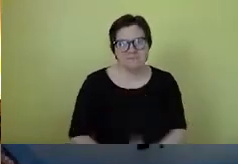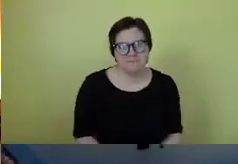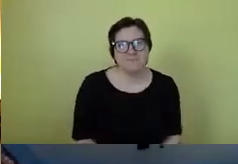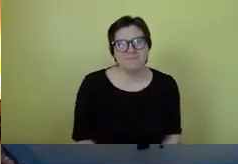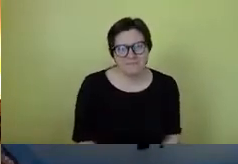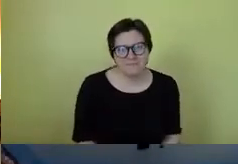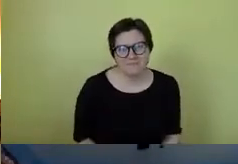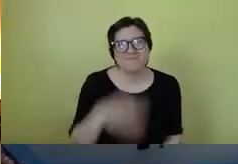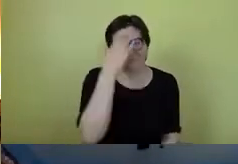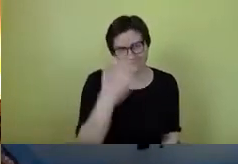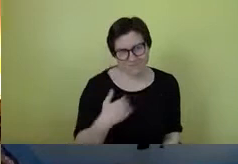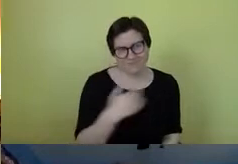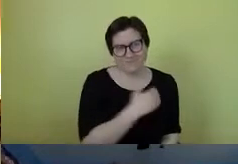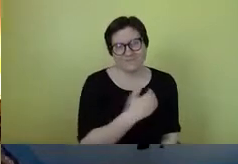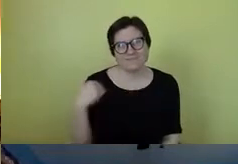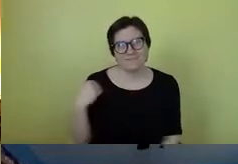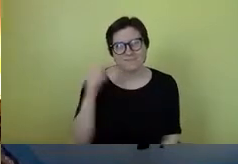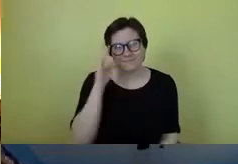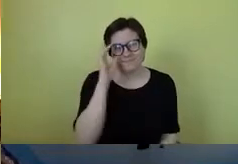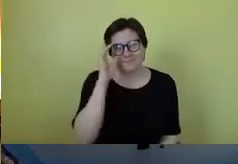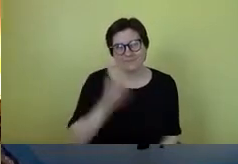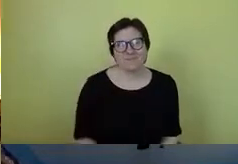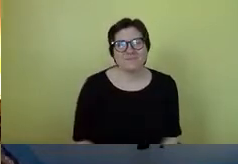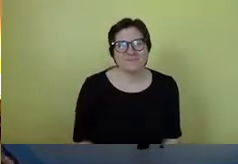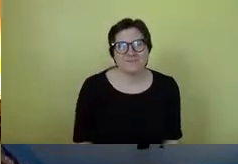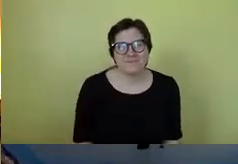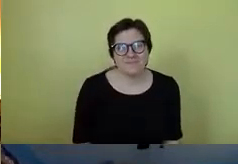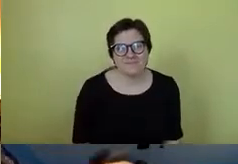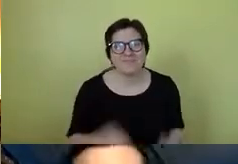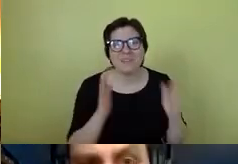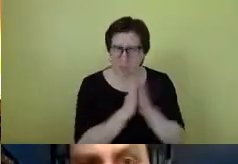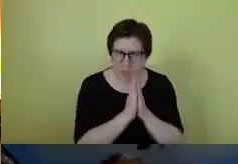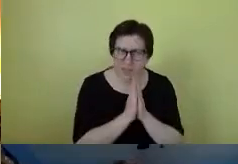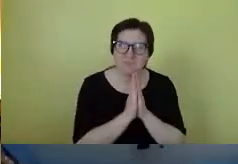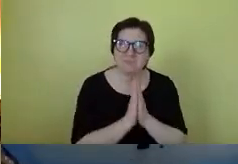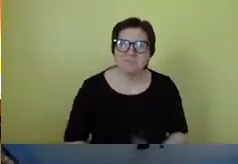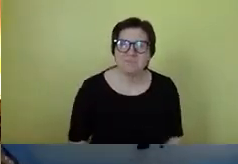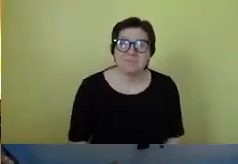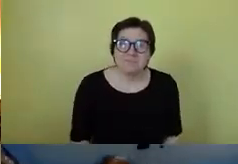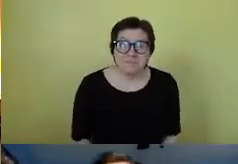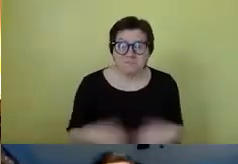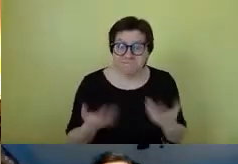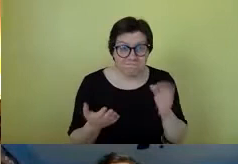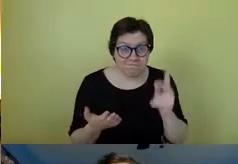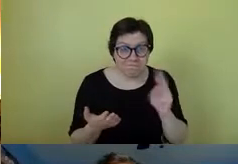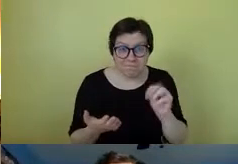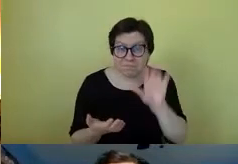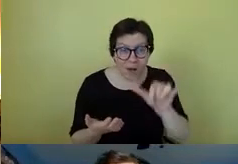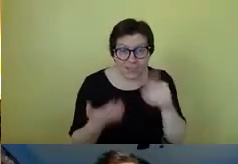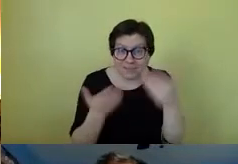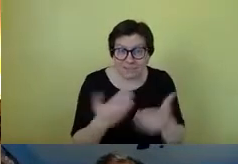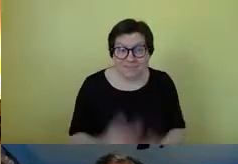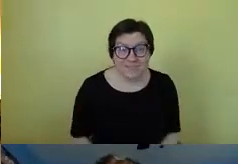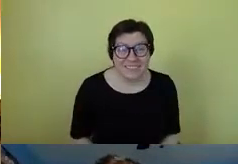Amen. In the name of the Father, and of the Son, and of the Holy Spirit. Amen. Okay, Molly, you're on. All